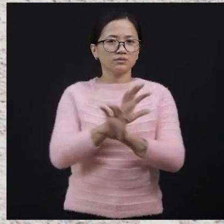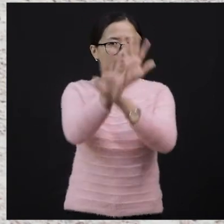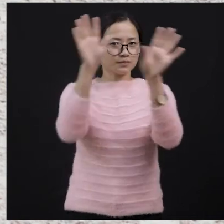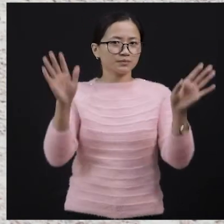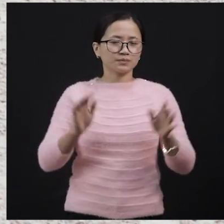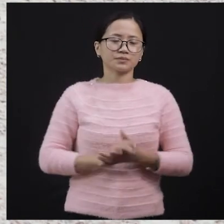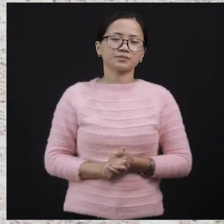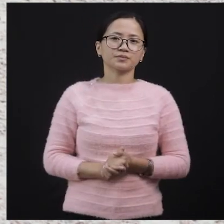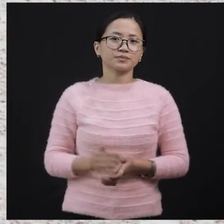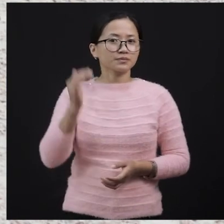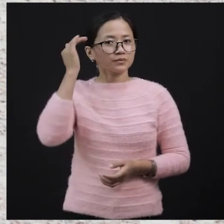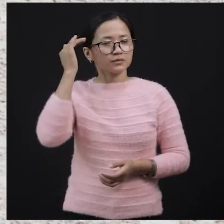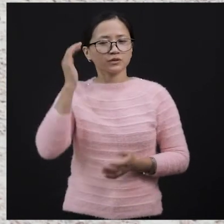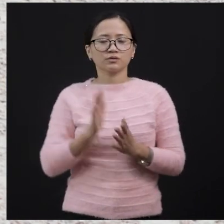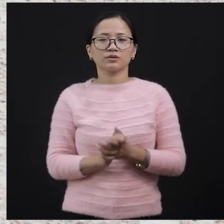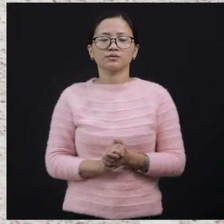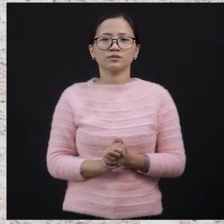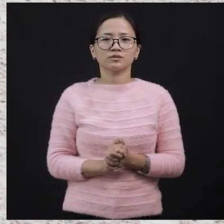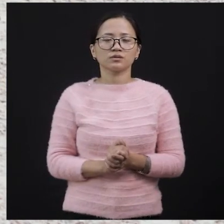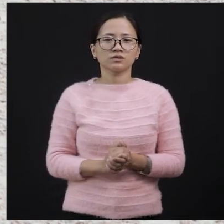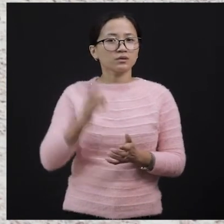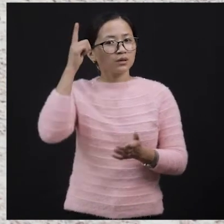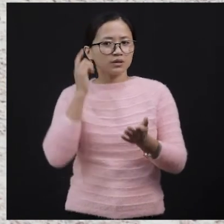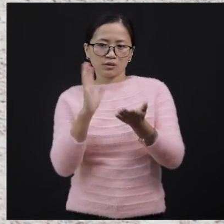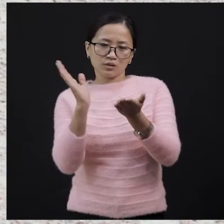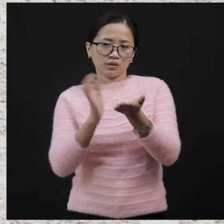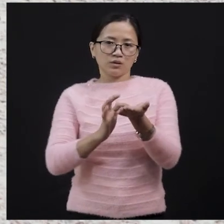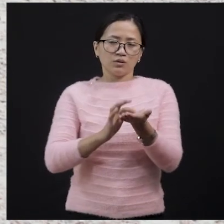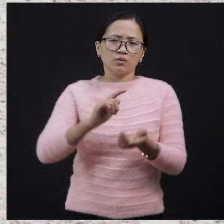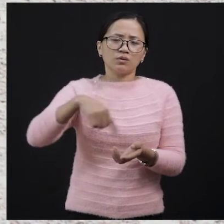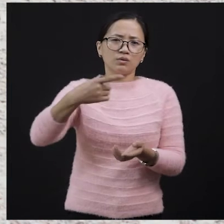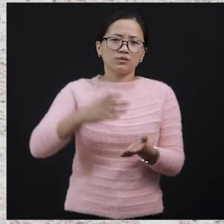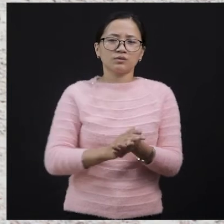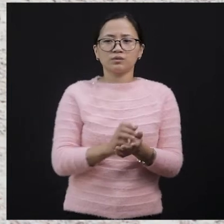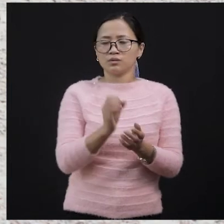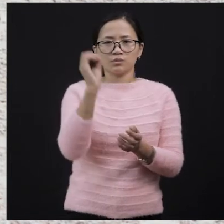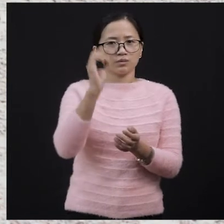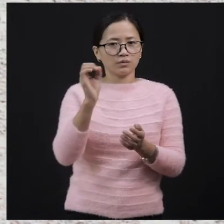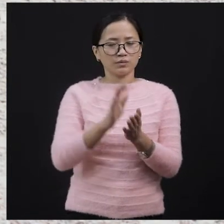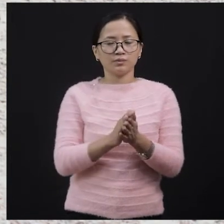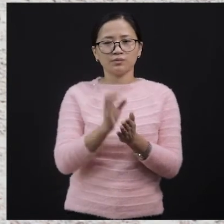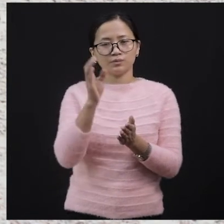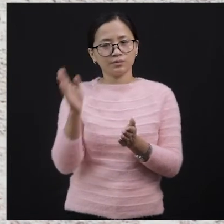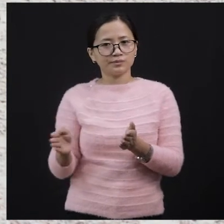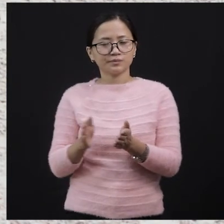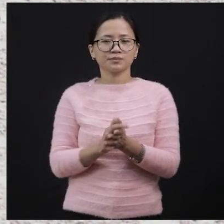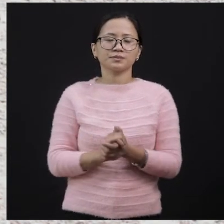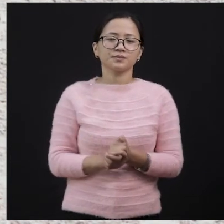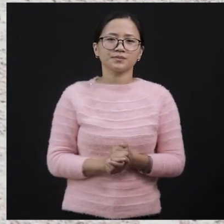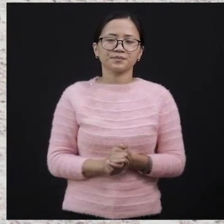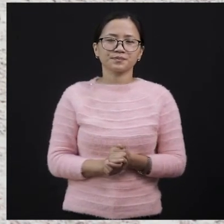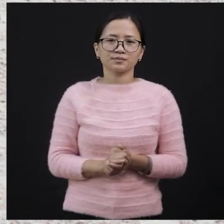And one thing you have to know about this shadow is shadow are always formed opposite. They are always formed